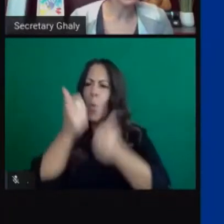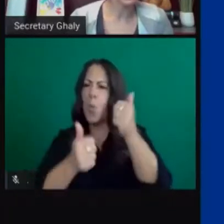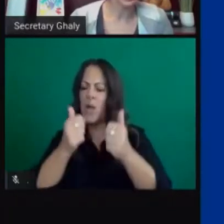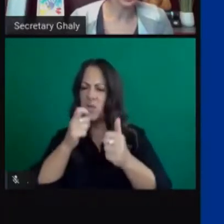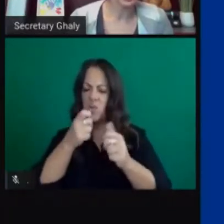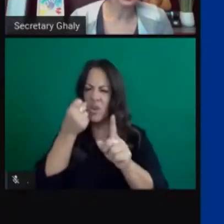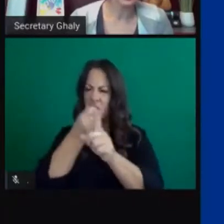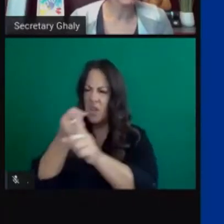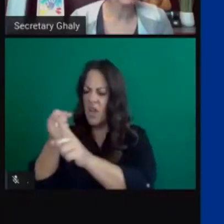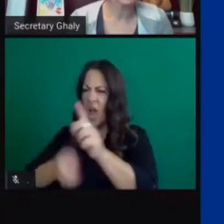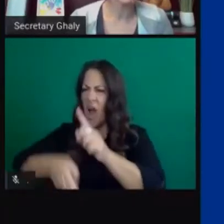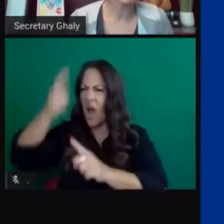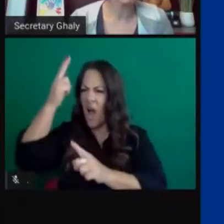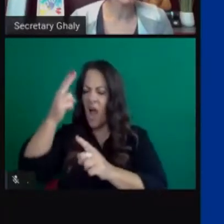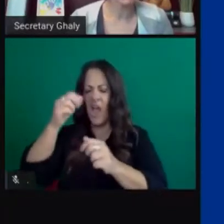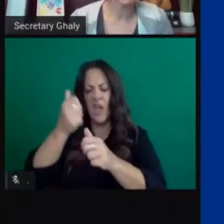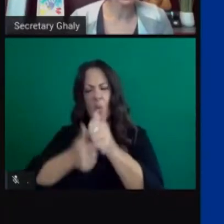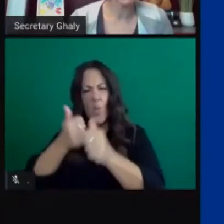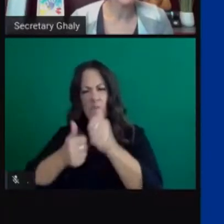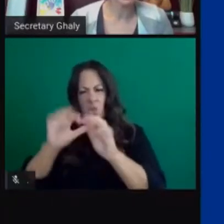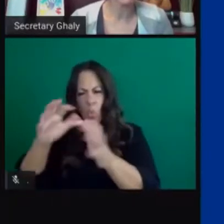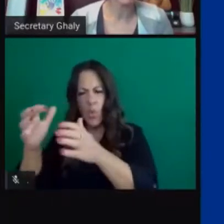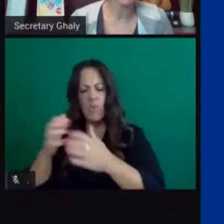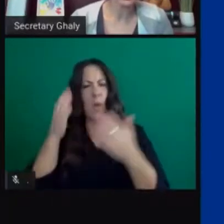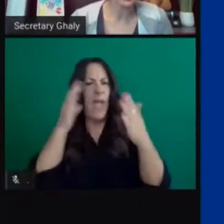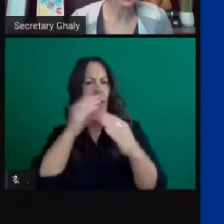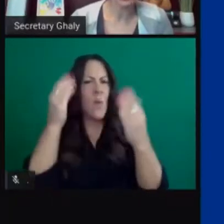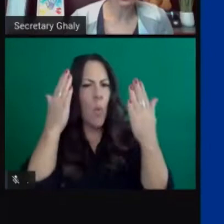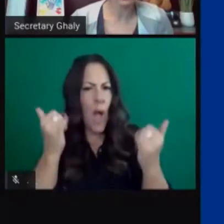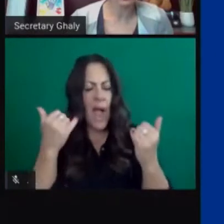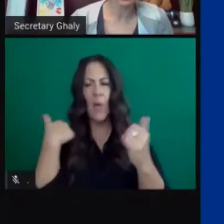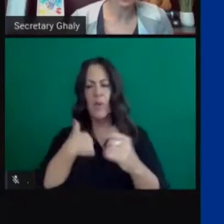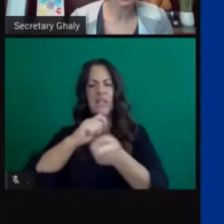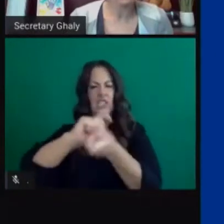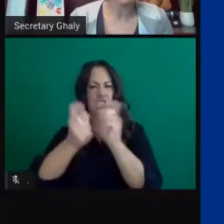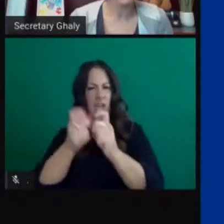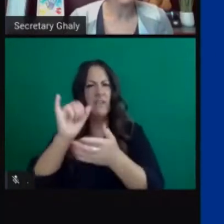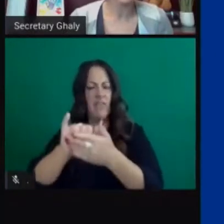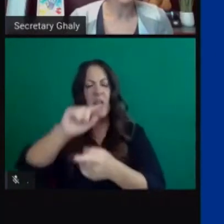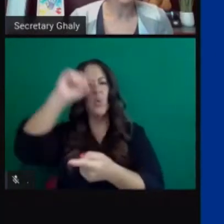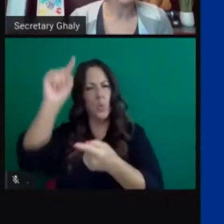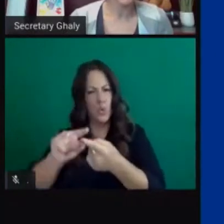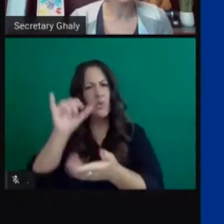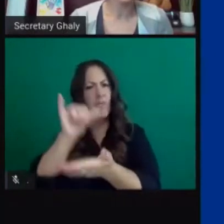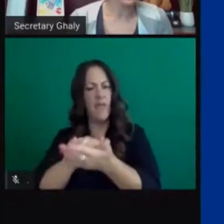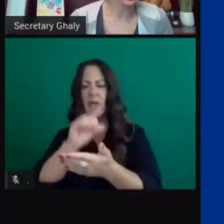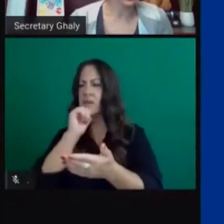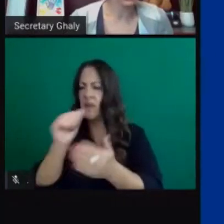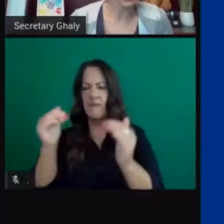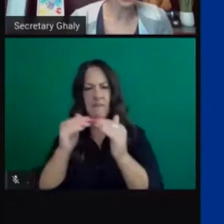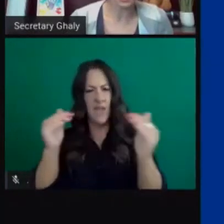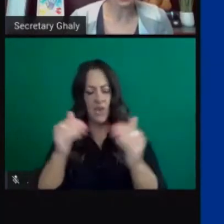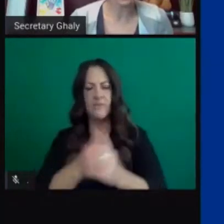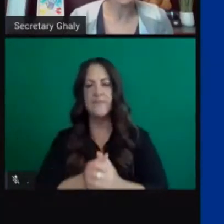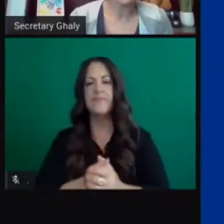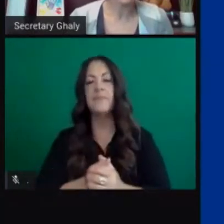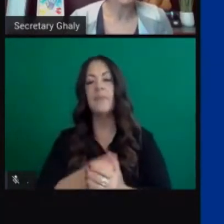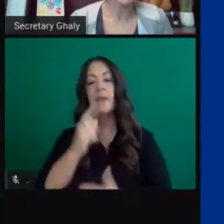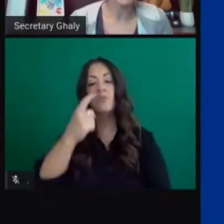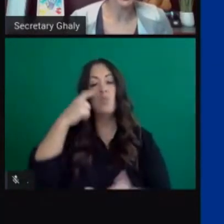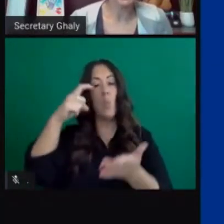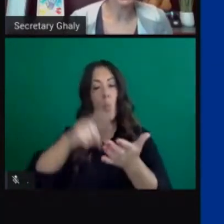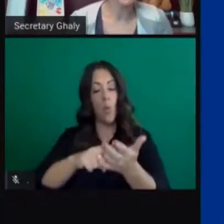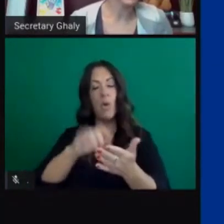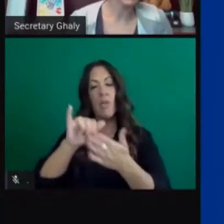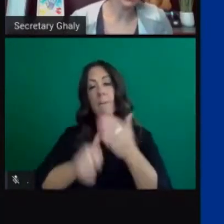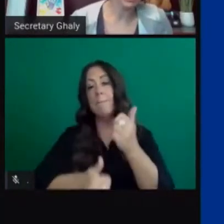what our new metric does is it looks at the communities where we're seeing the most disease transmission, which, as we've again noticed, are